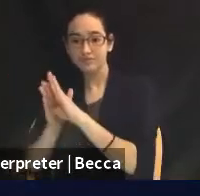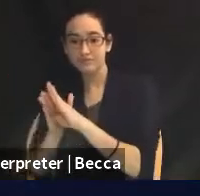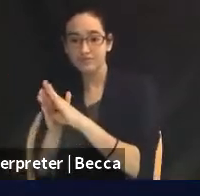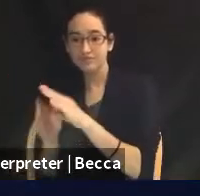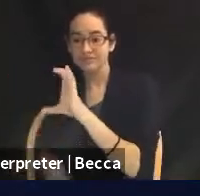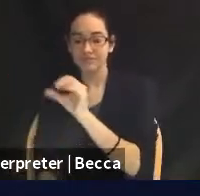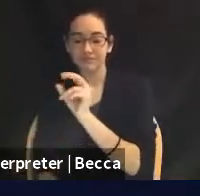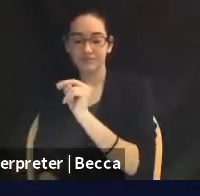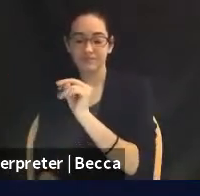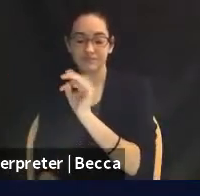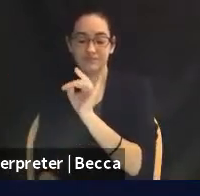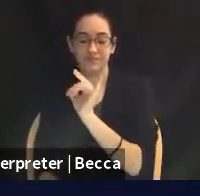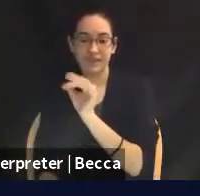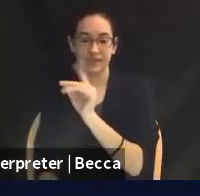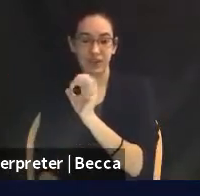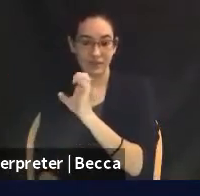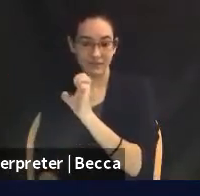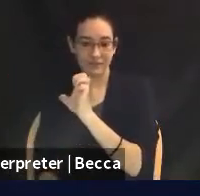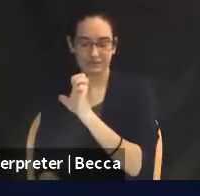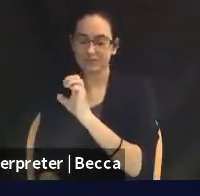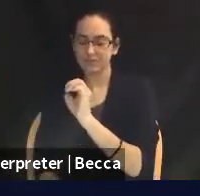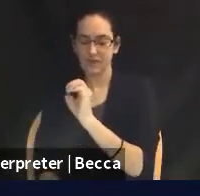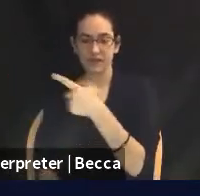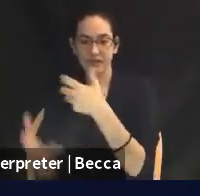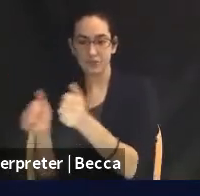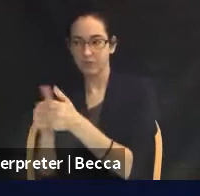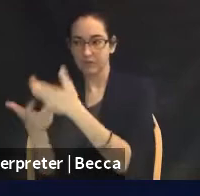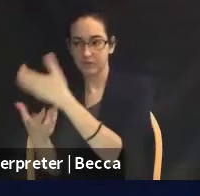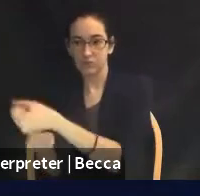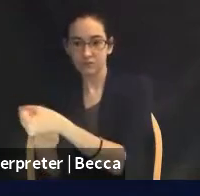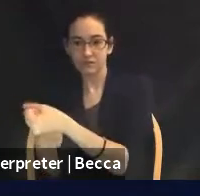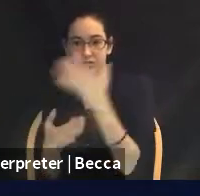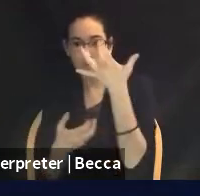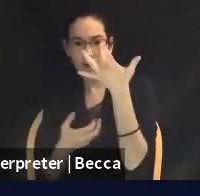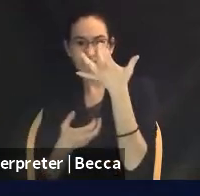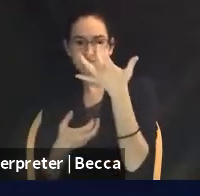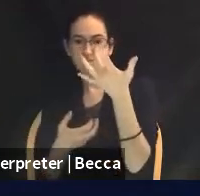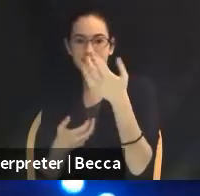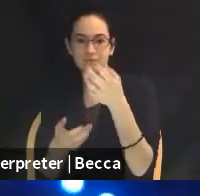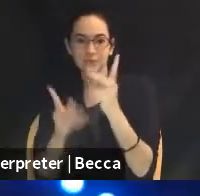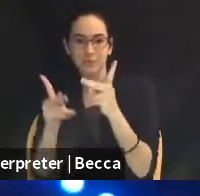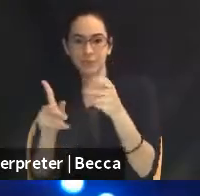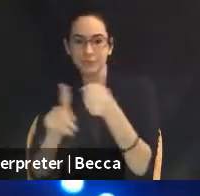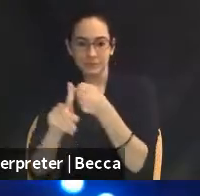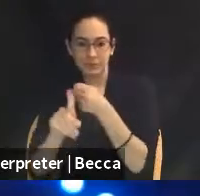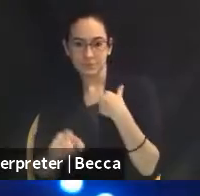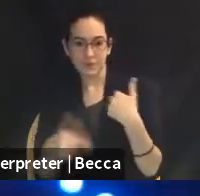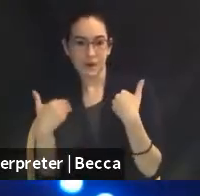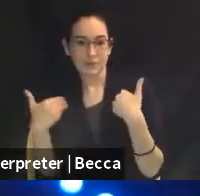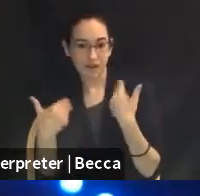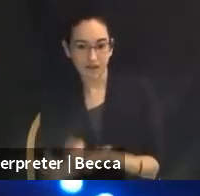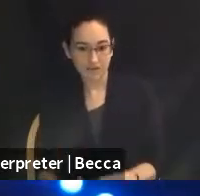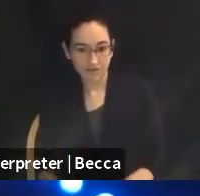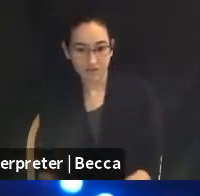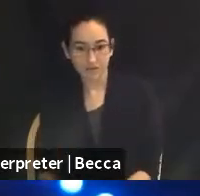guys, just because I had two men who violated me as a kid. And I filled it with, I have a ton of friends